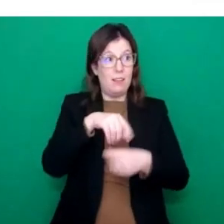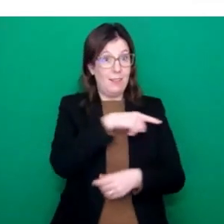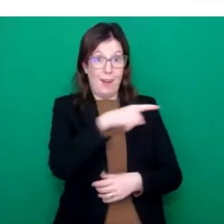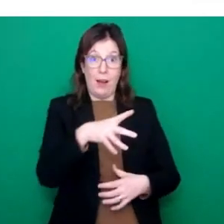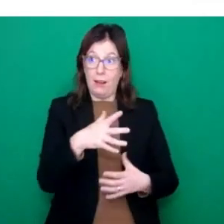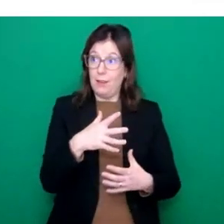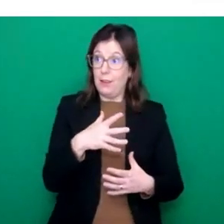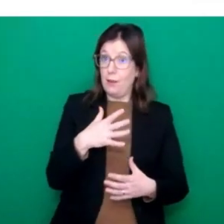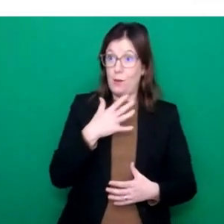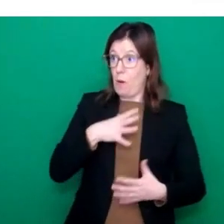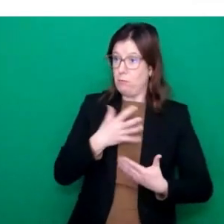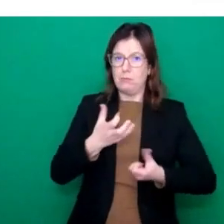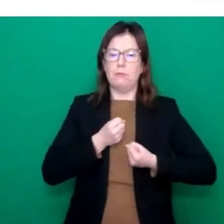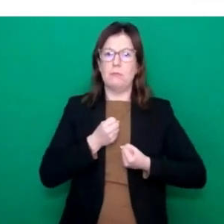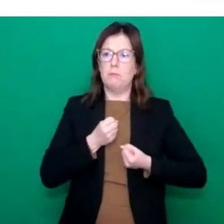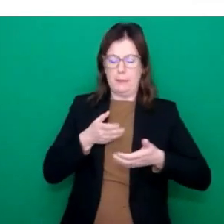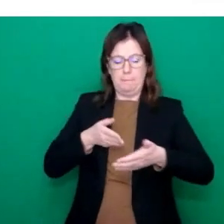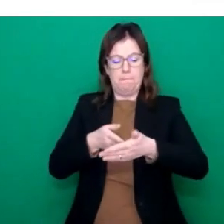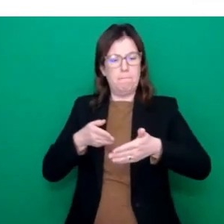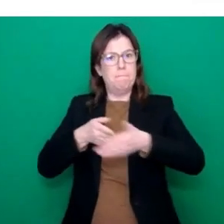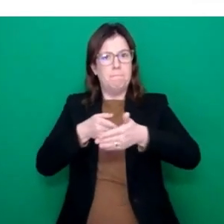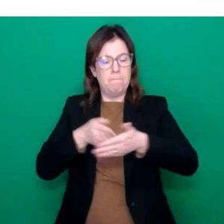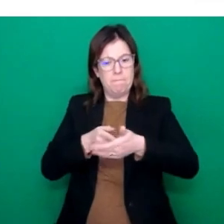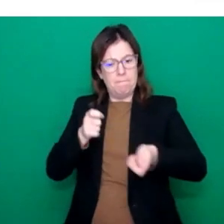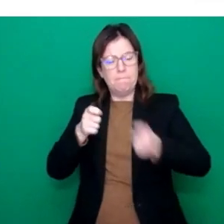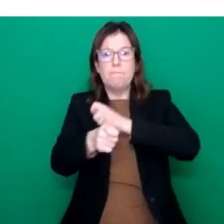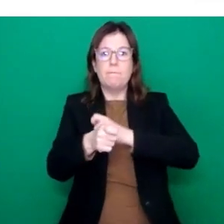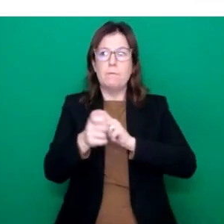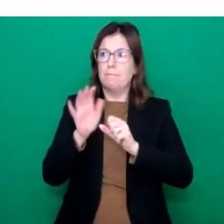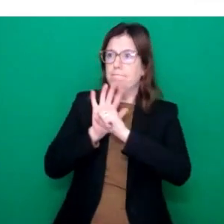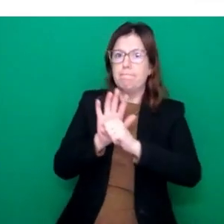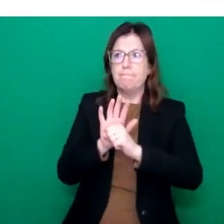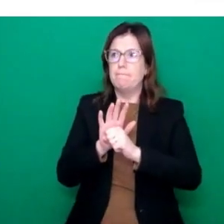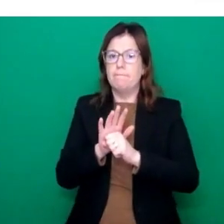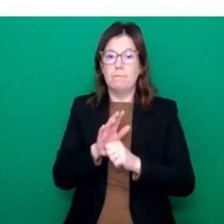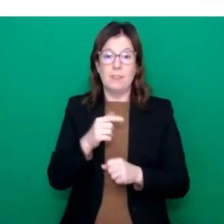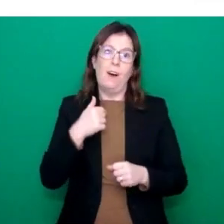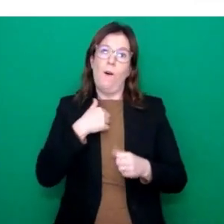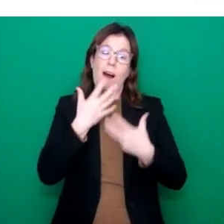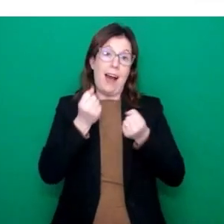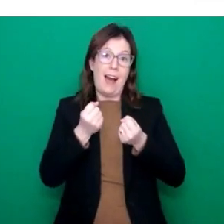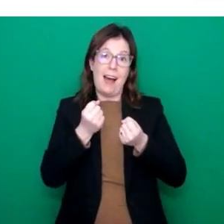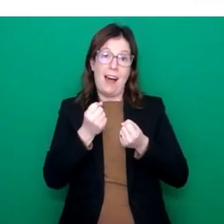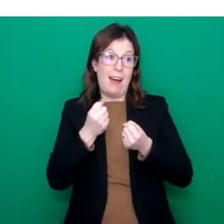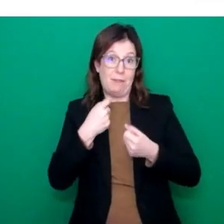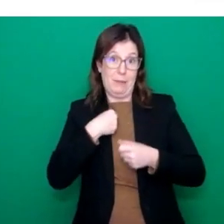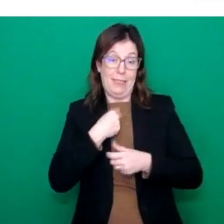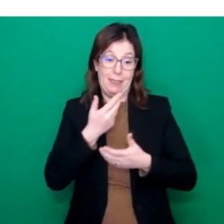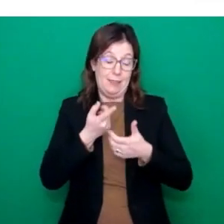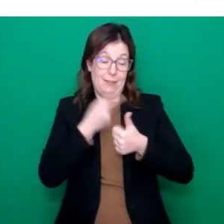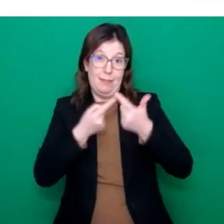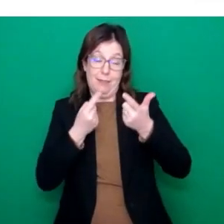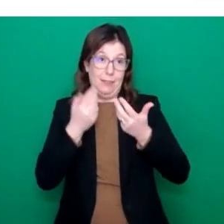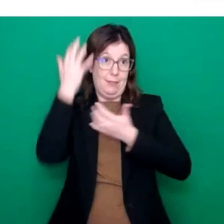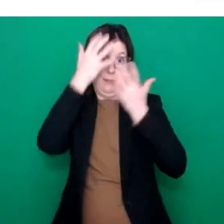who's preventing us creating that way? Because we've got a range of ideas, and I could speak on this topic for years, quite frankly. We